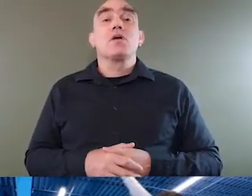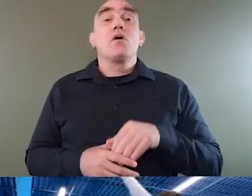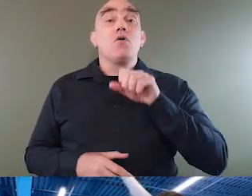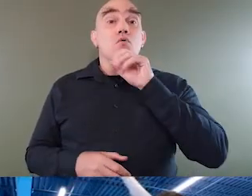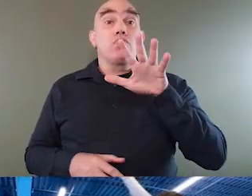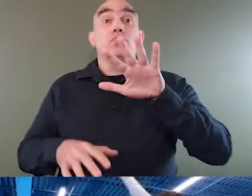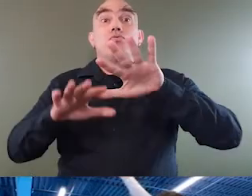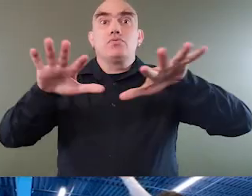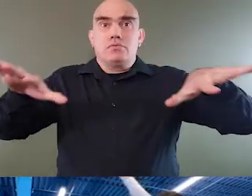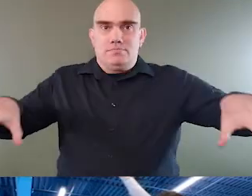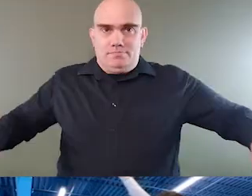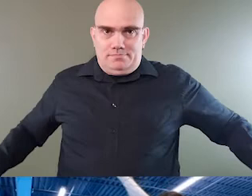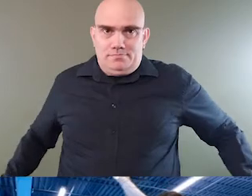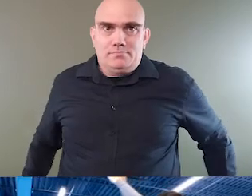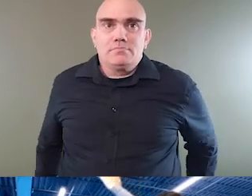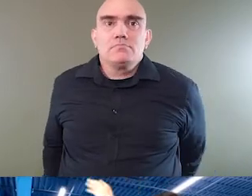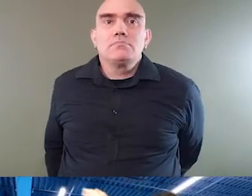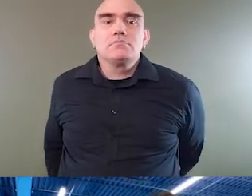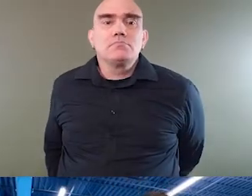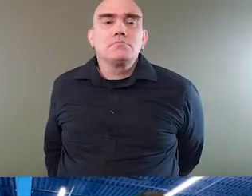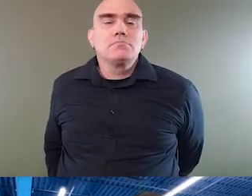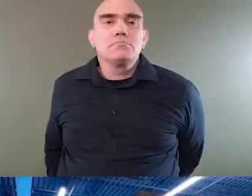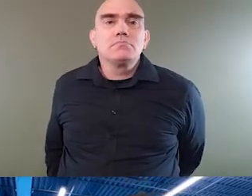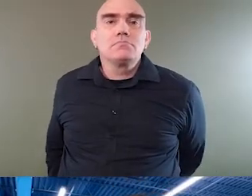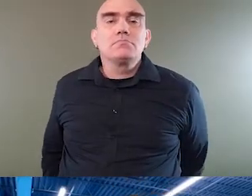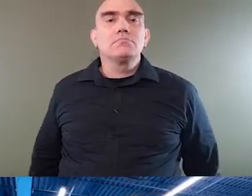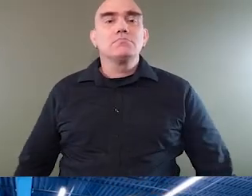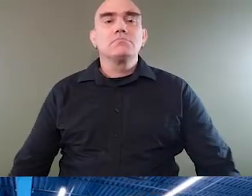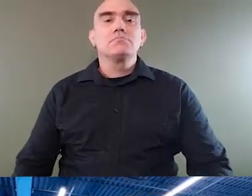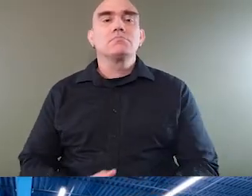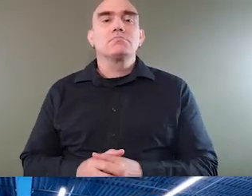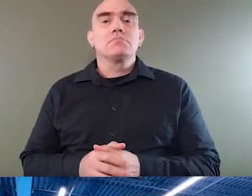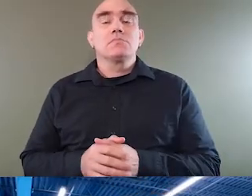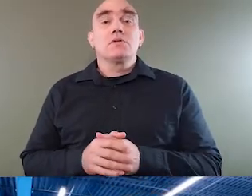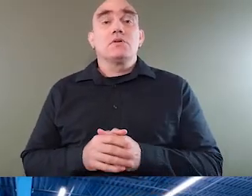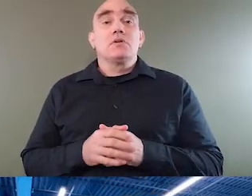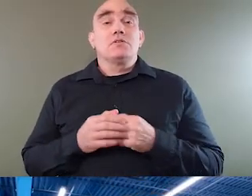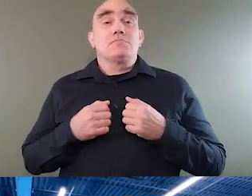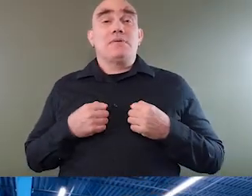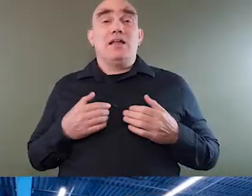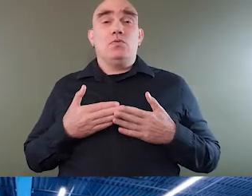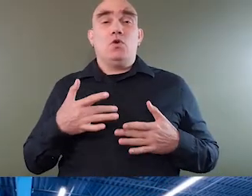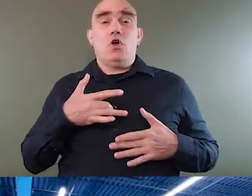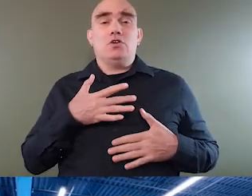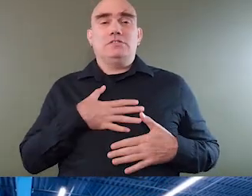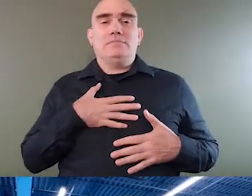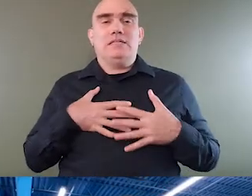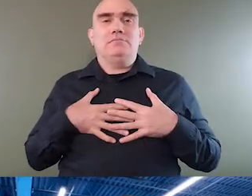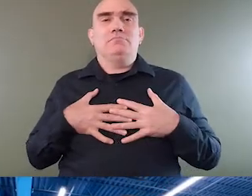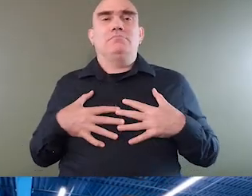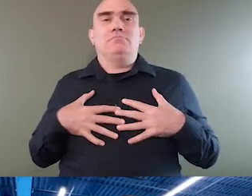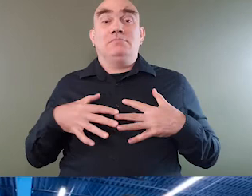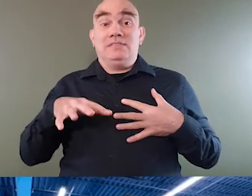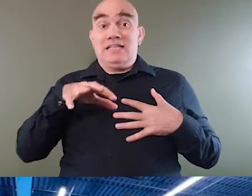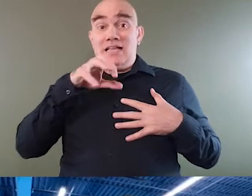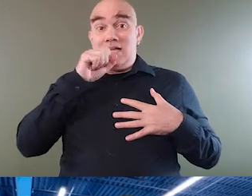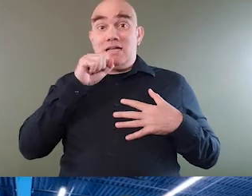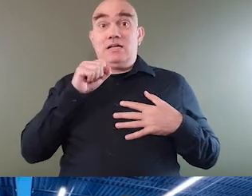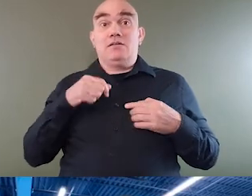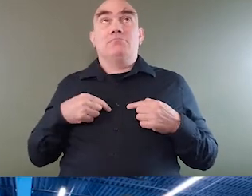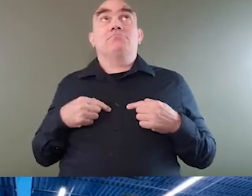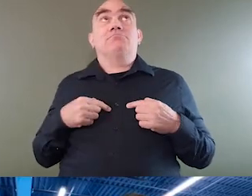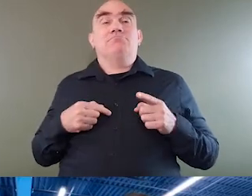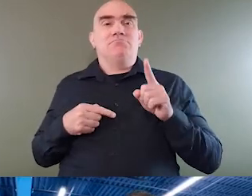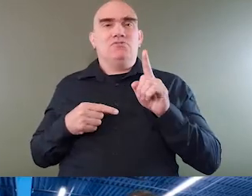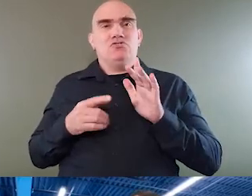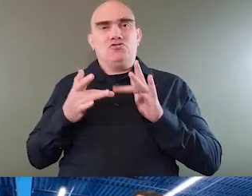Exhale, arms behind you, expand through your heart space. Inhale, reach your heart up, shine it